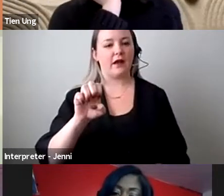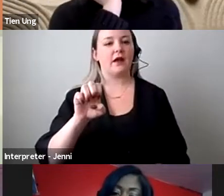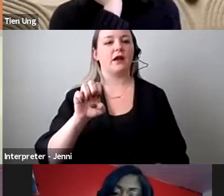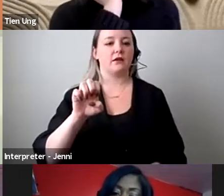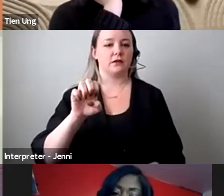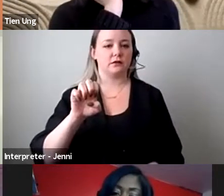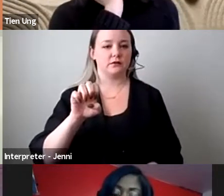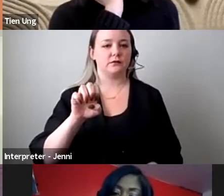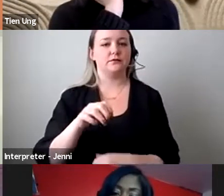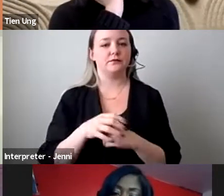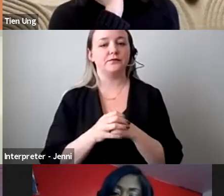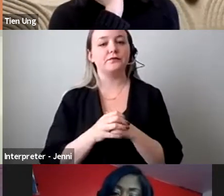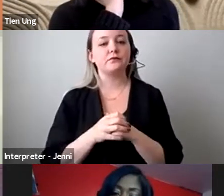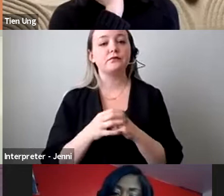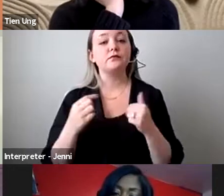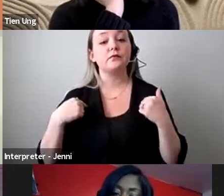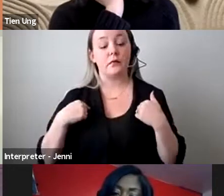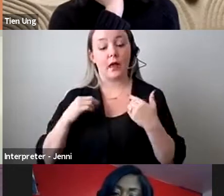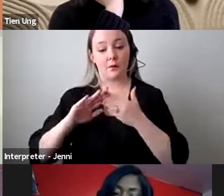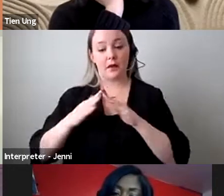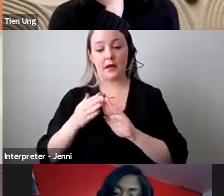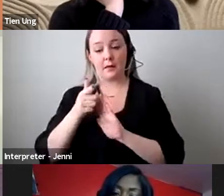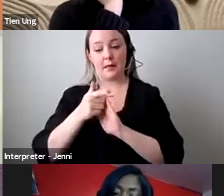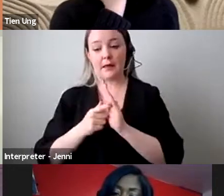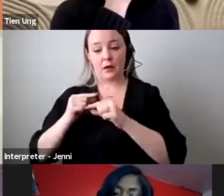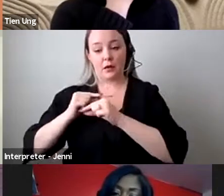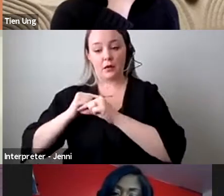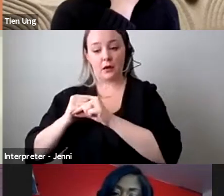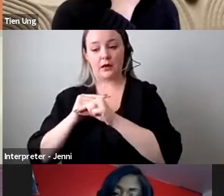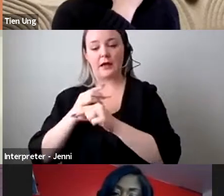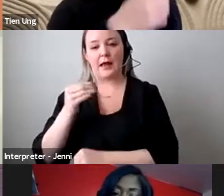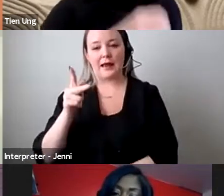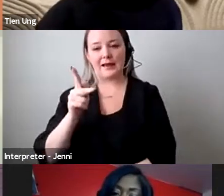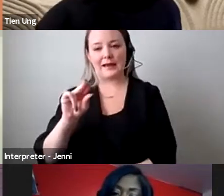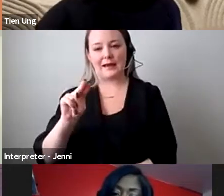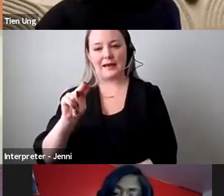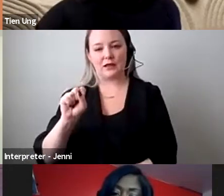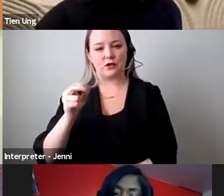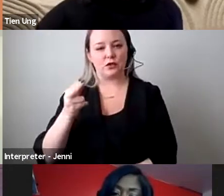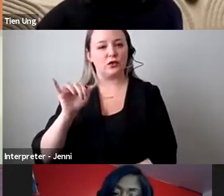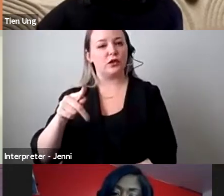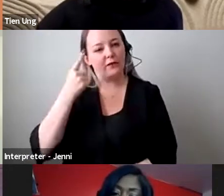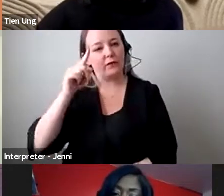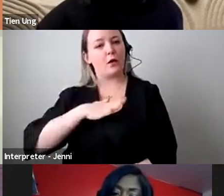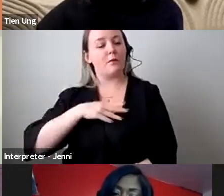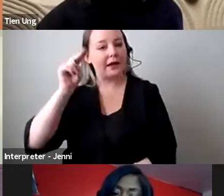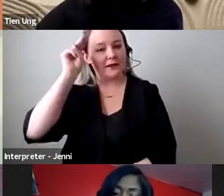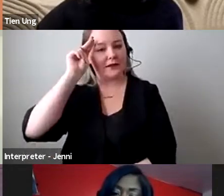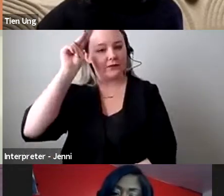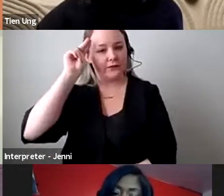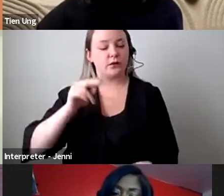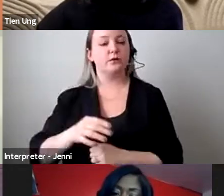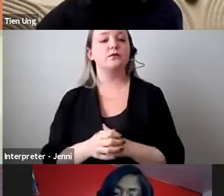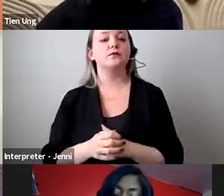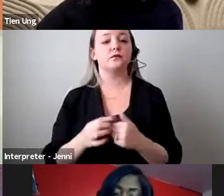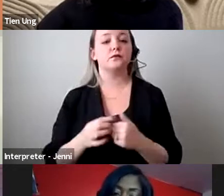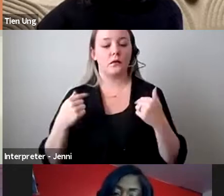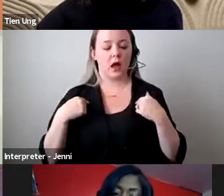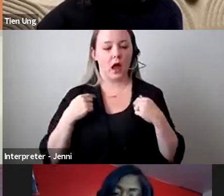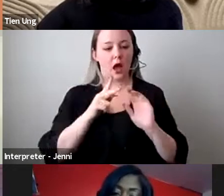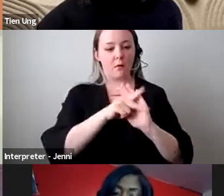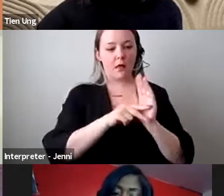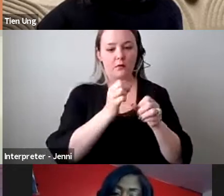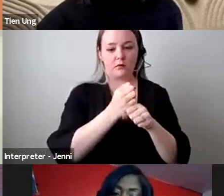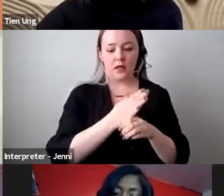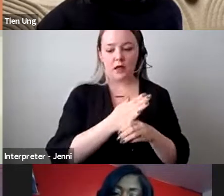for my nephew. So I've been on both sides of the table, as a policymaker, as an advocate, as a